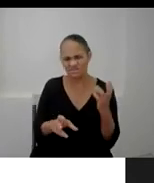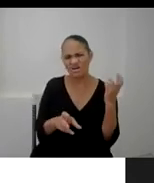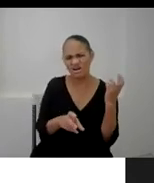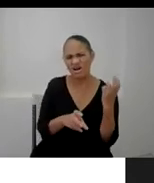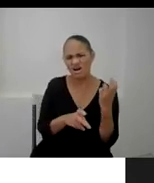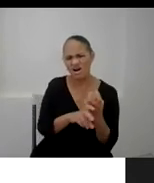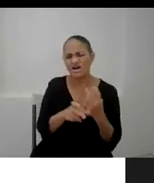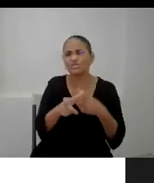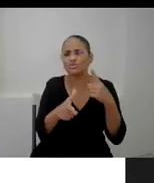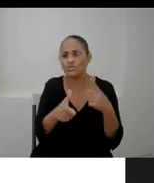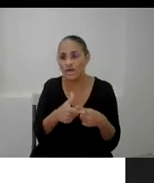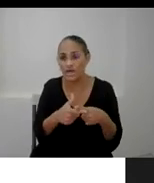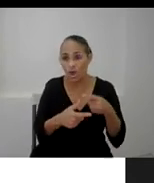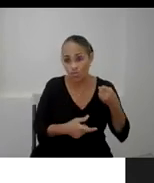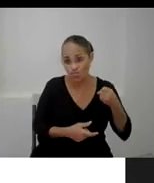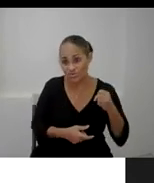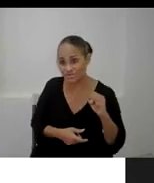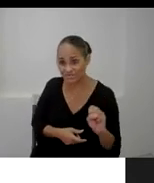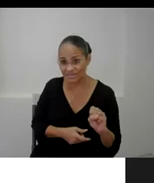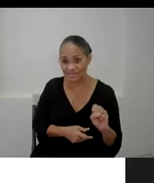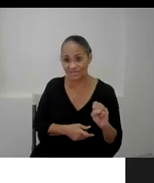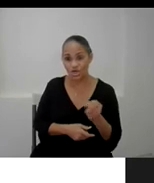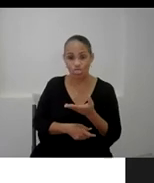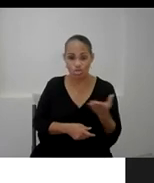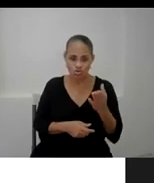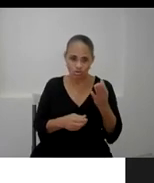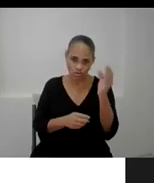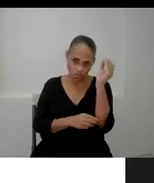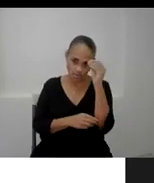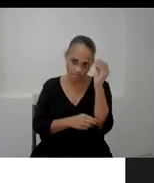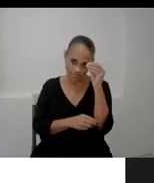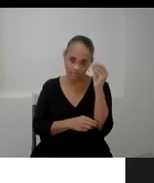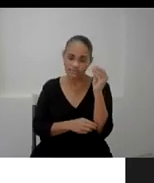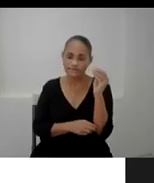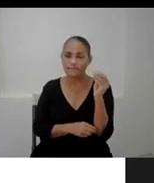then resist those opinions.